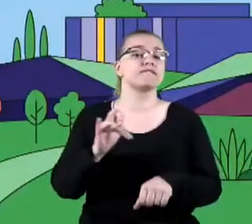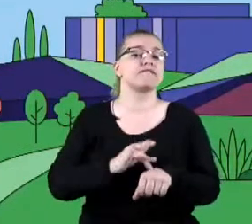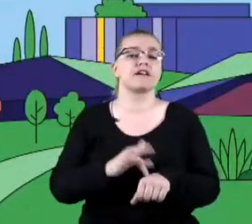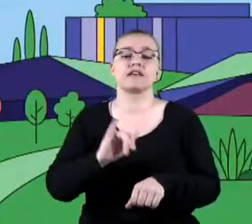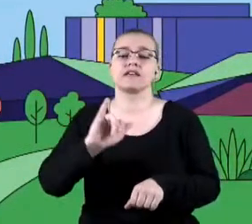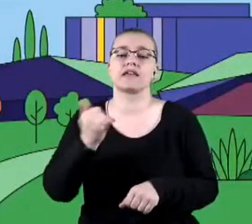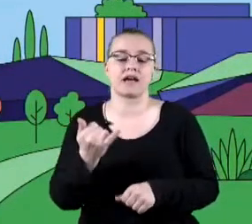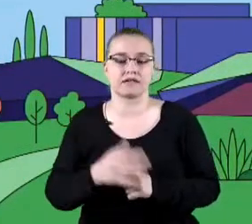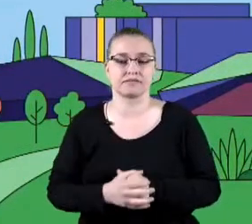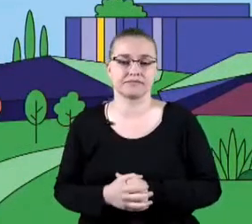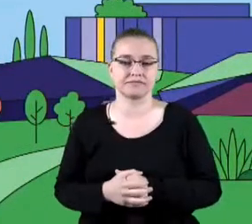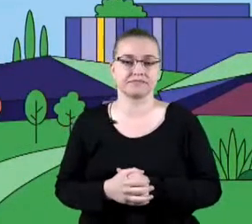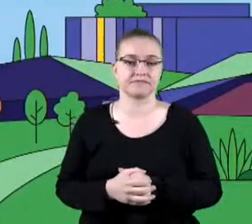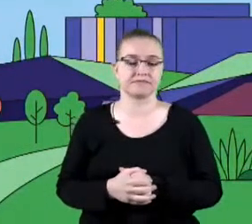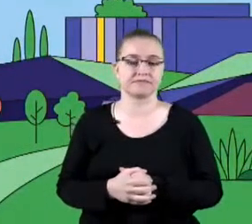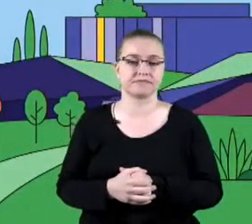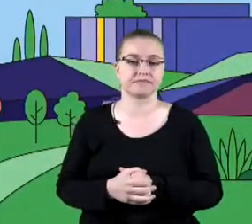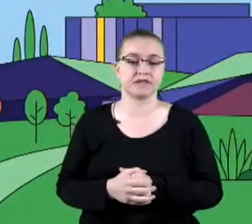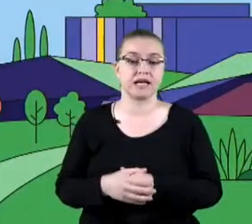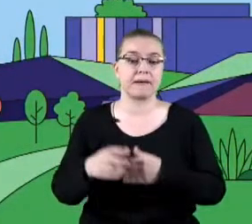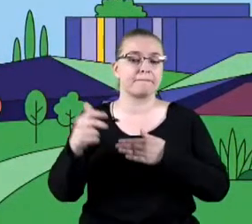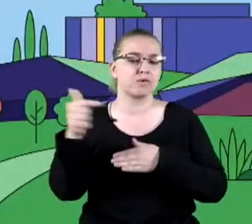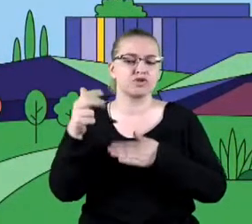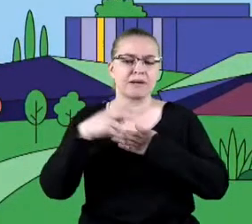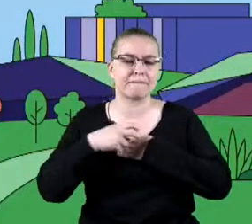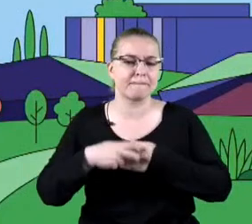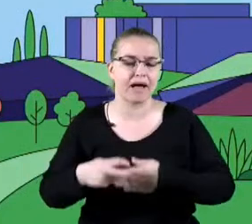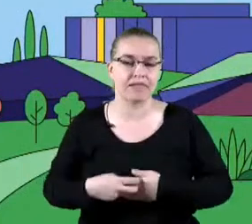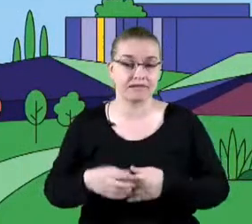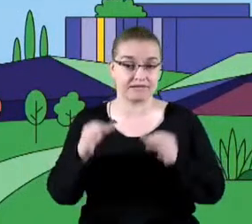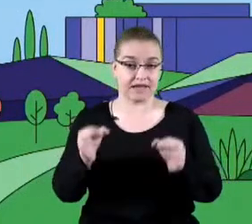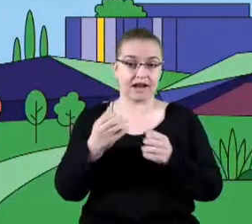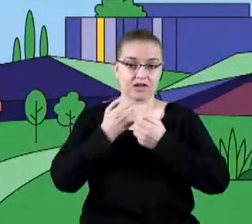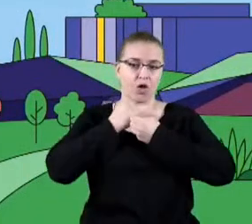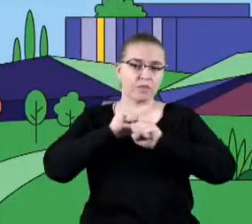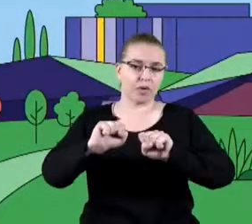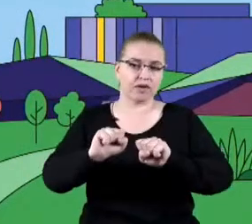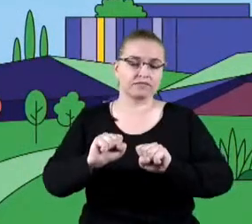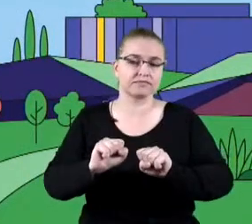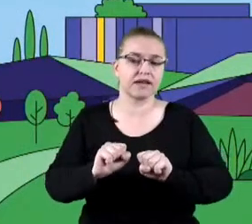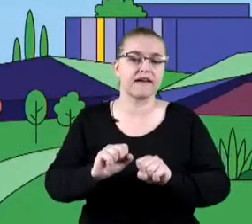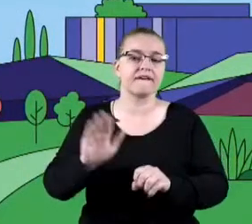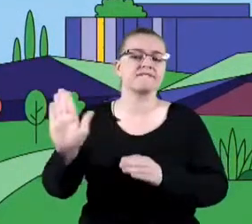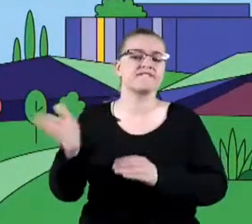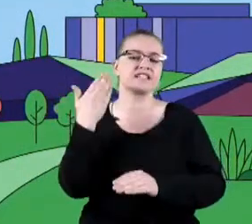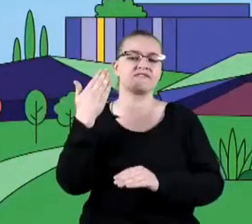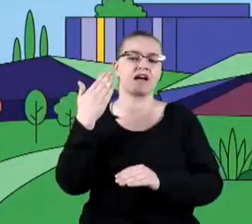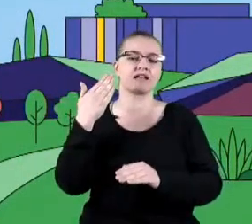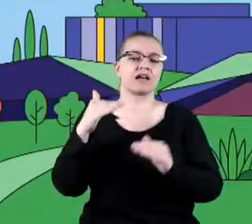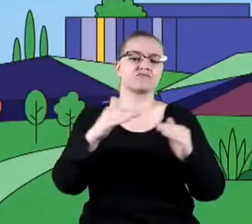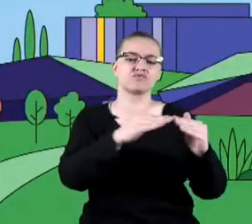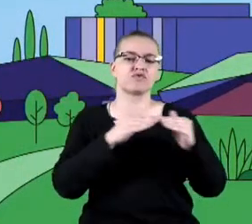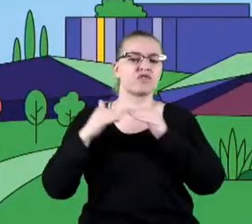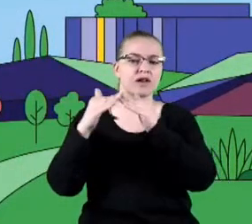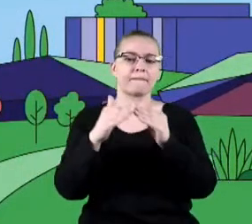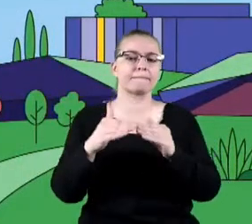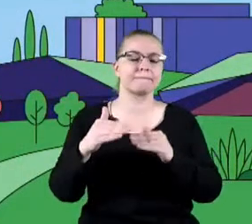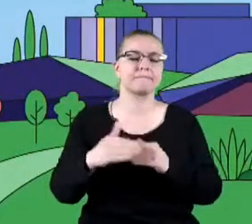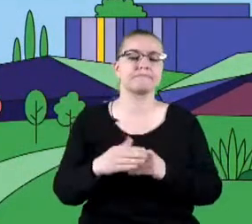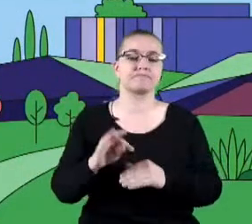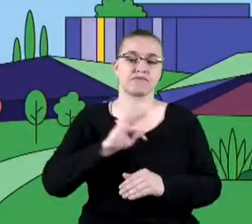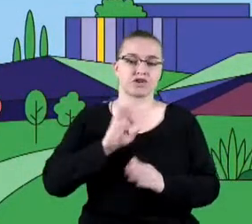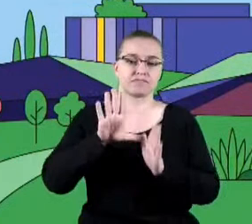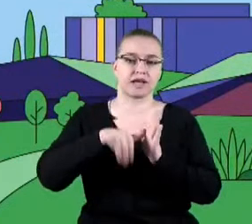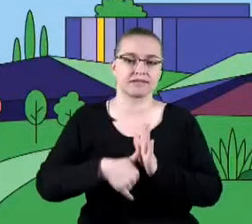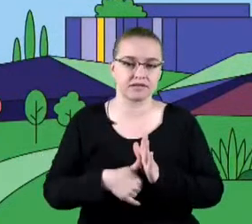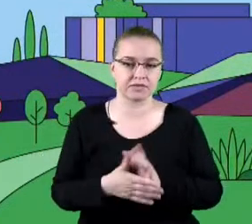the existing resilience and sustainable development challenges in our city, Subang Jaya, to assess the impact